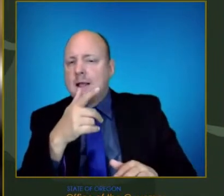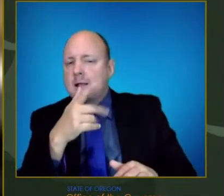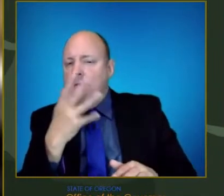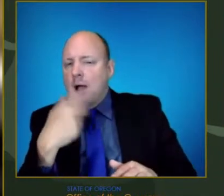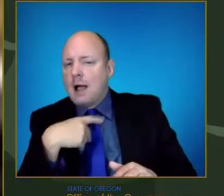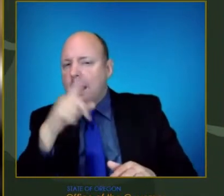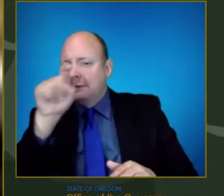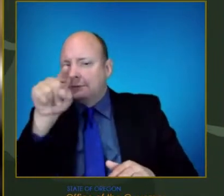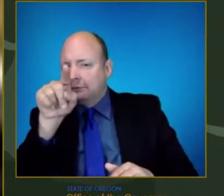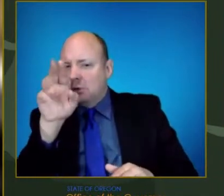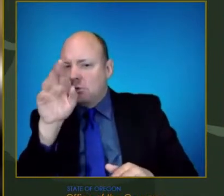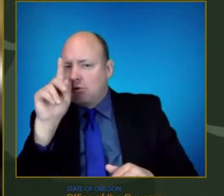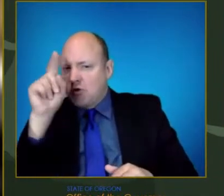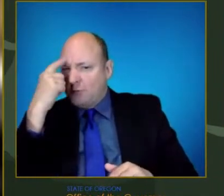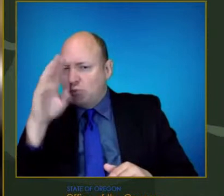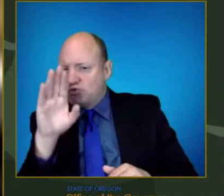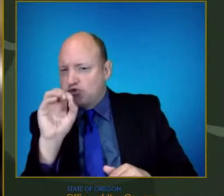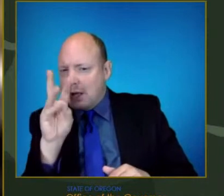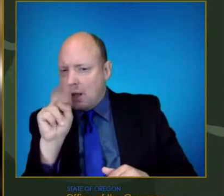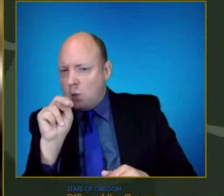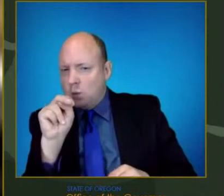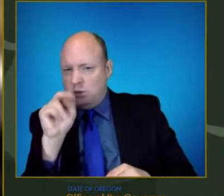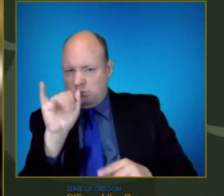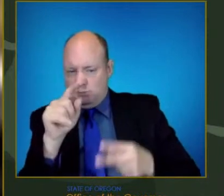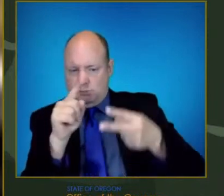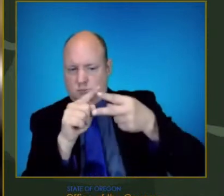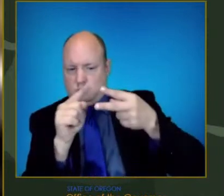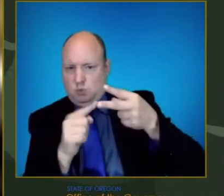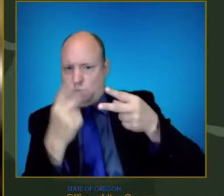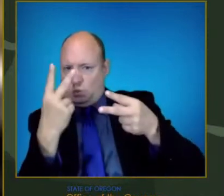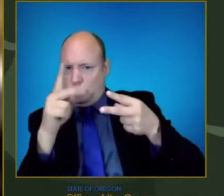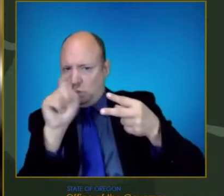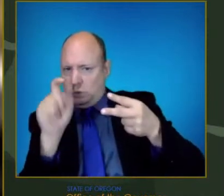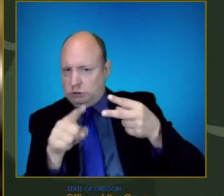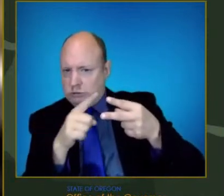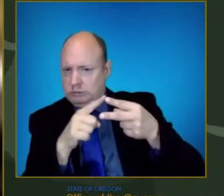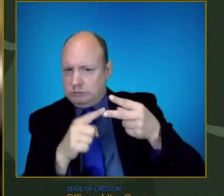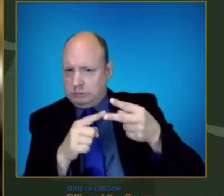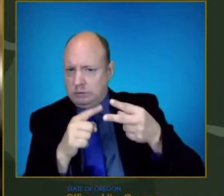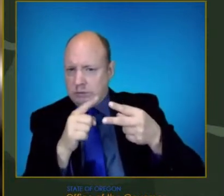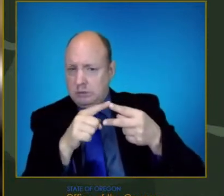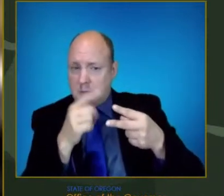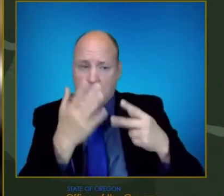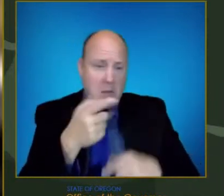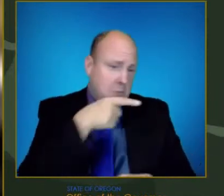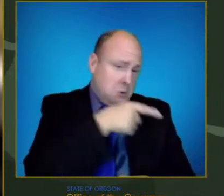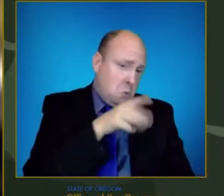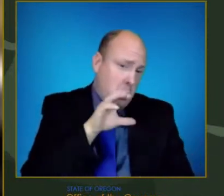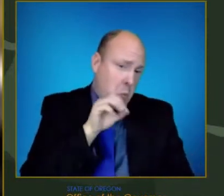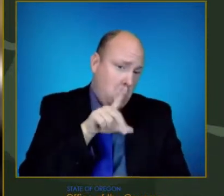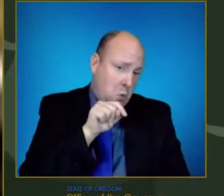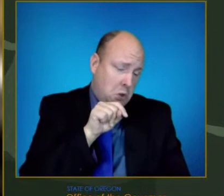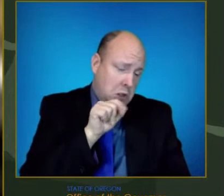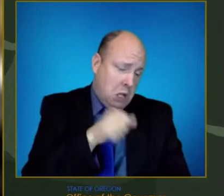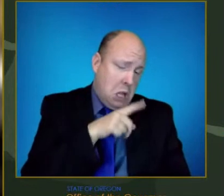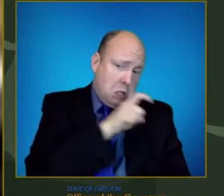and hopefully, I believe Colt Gill from ODE is on this call, but I couldn't see him, so I apologize if I'm wrong or